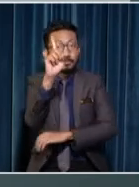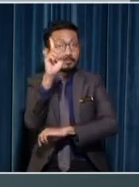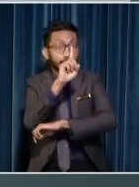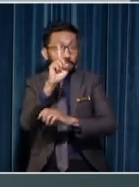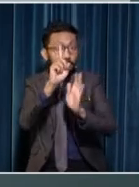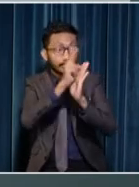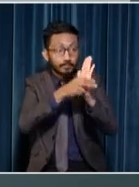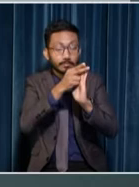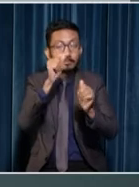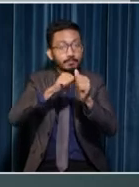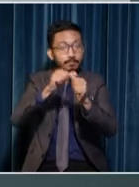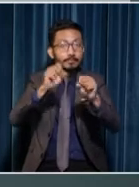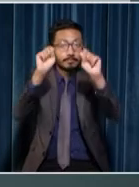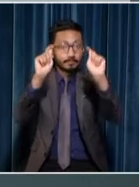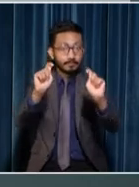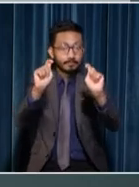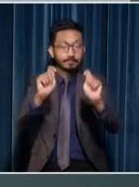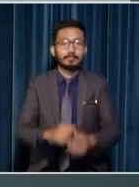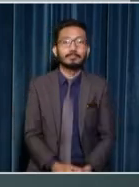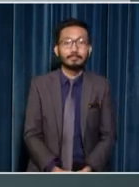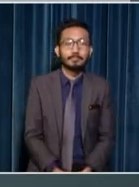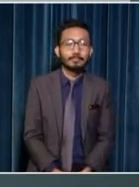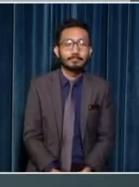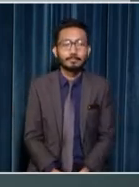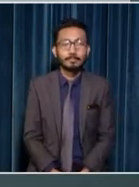1 hour every Saturday.